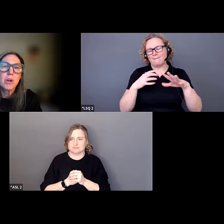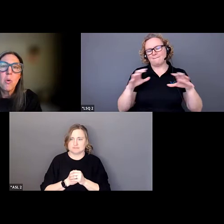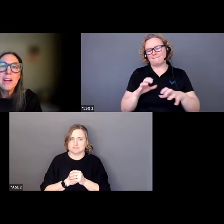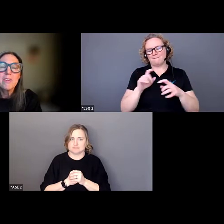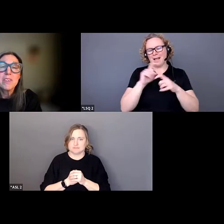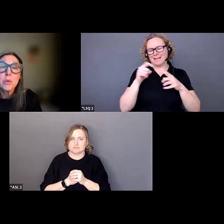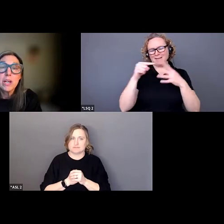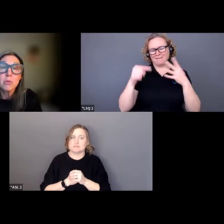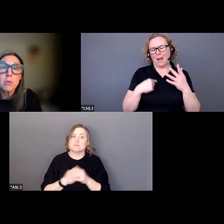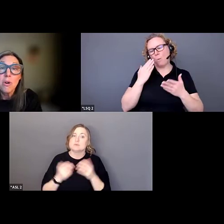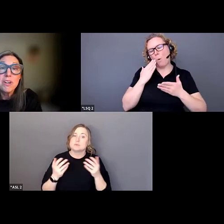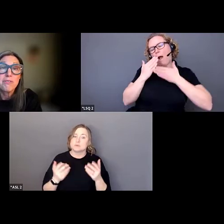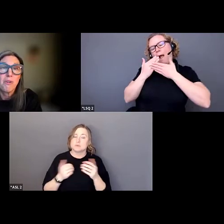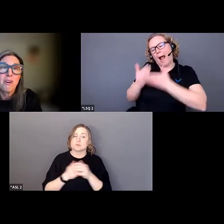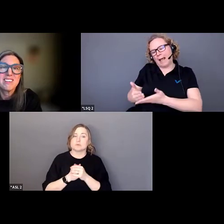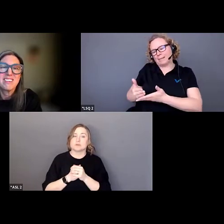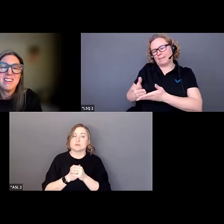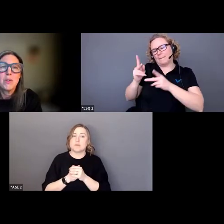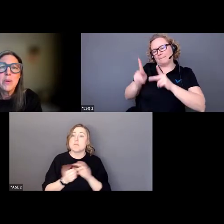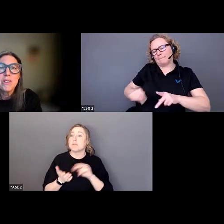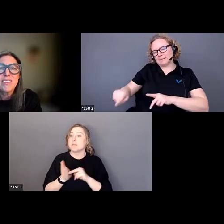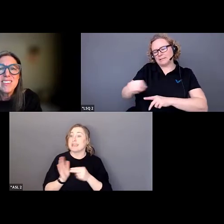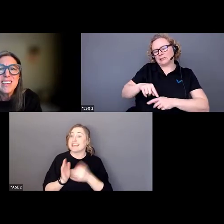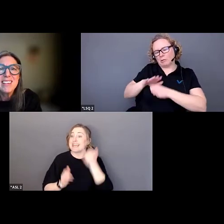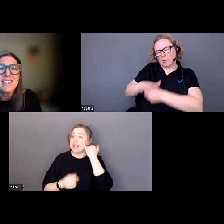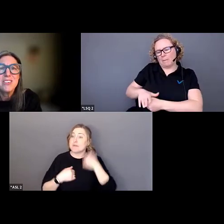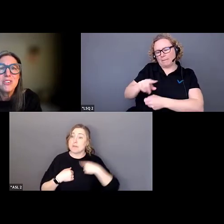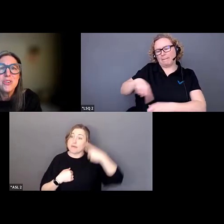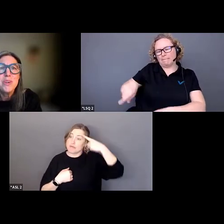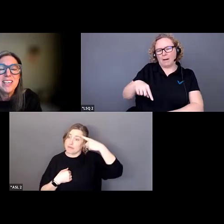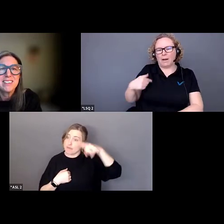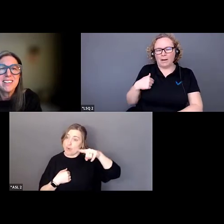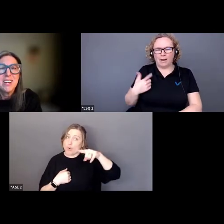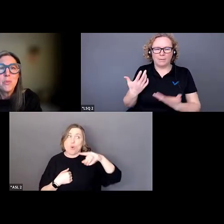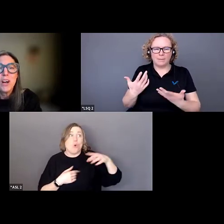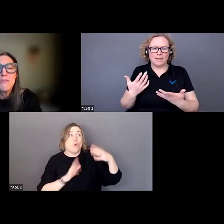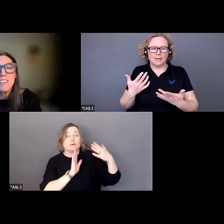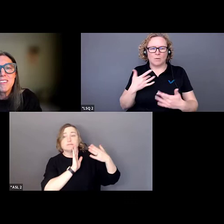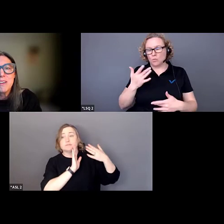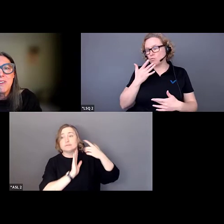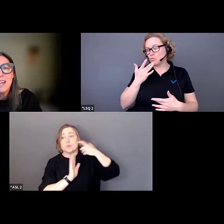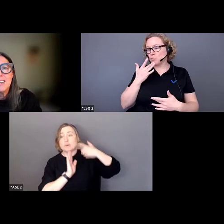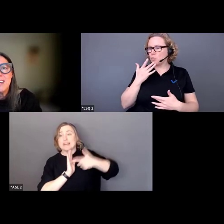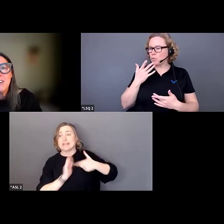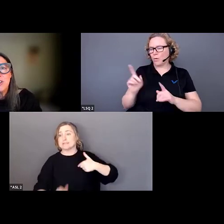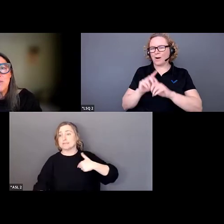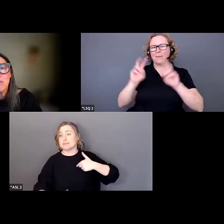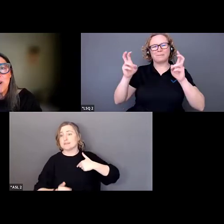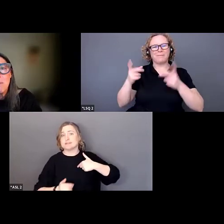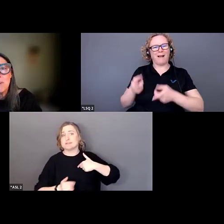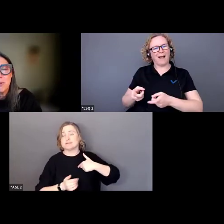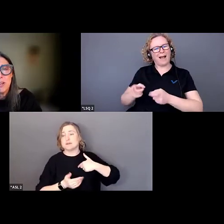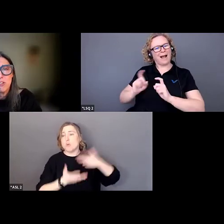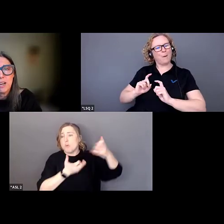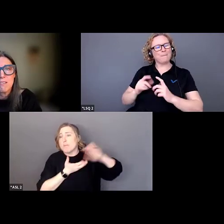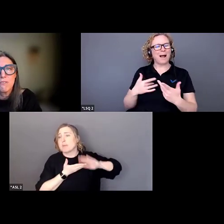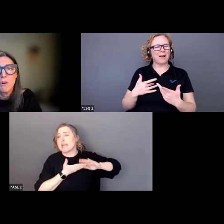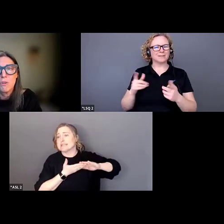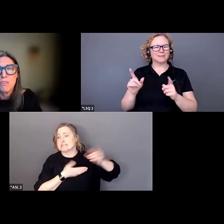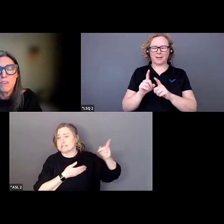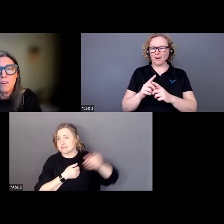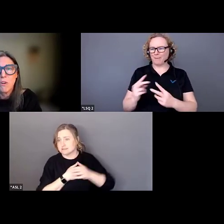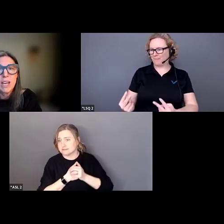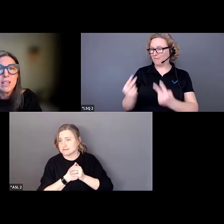way that requires that we are rewarded for it, that we are seen doing it. We often seek validation from